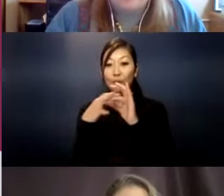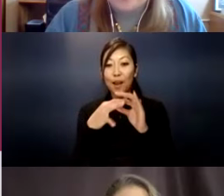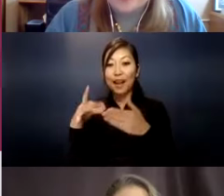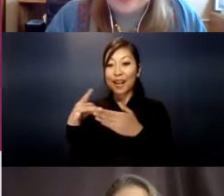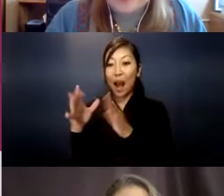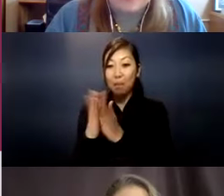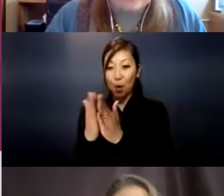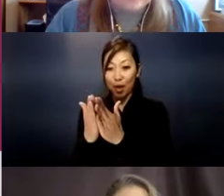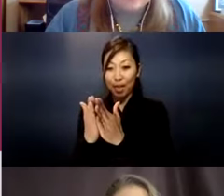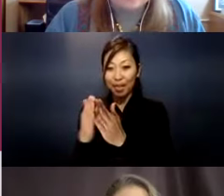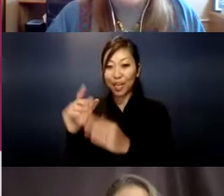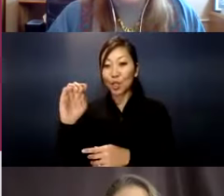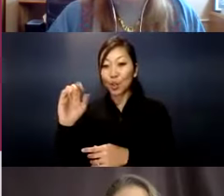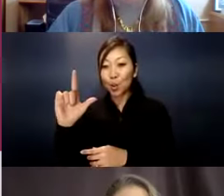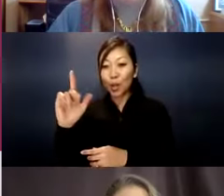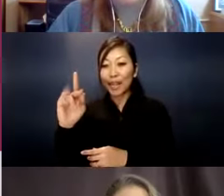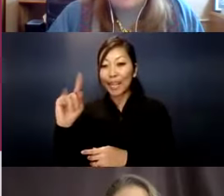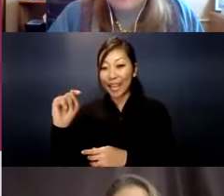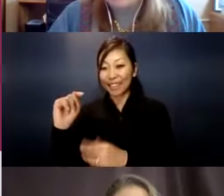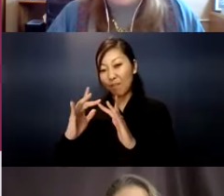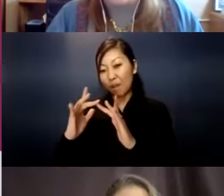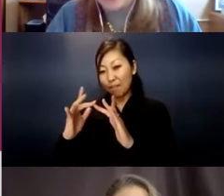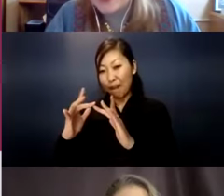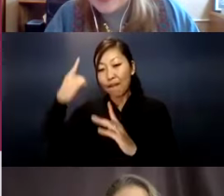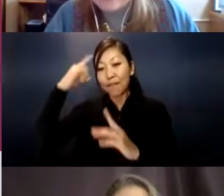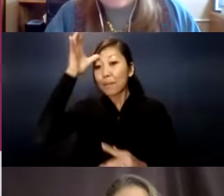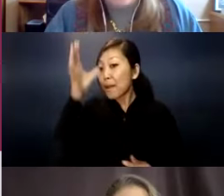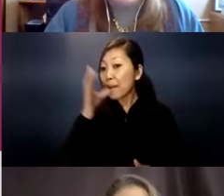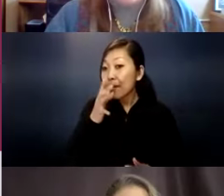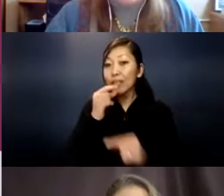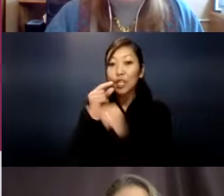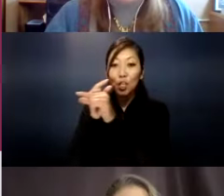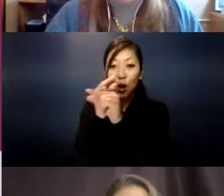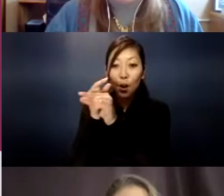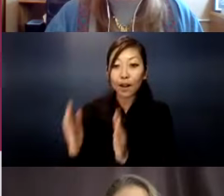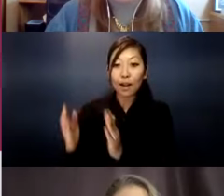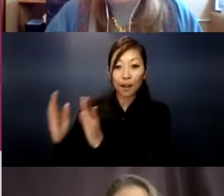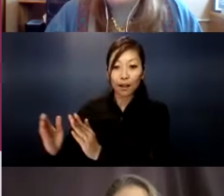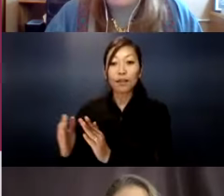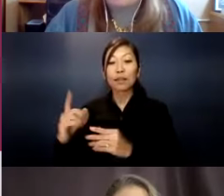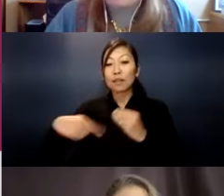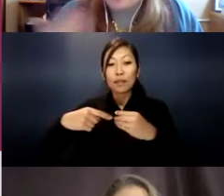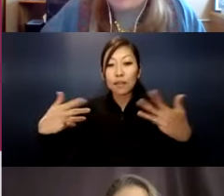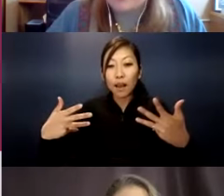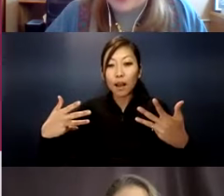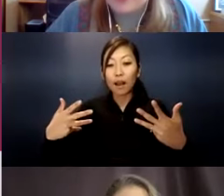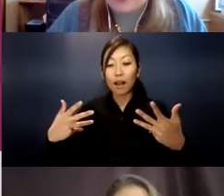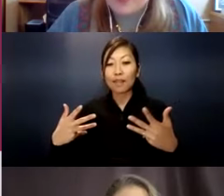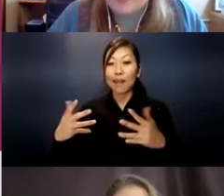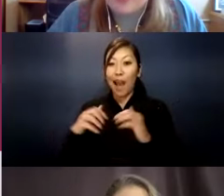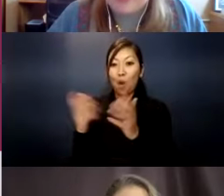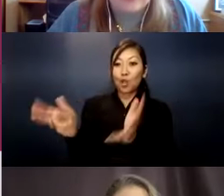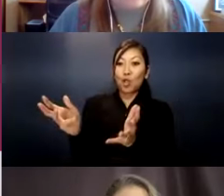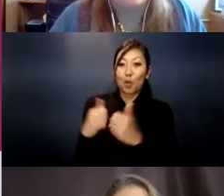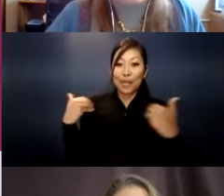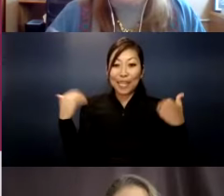concrete toolkit. It's a digital toolkit for parents and guardians about having these sorts of conversations with